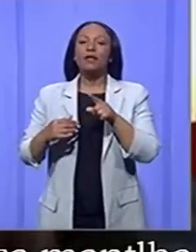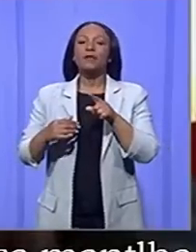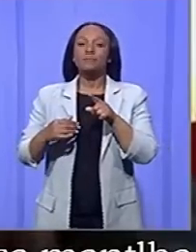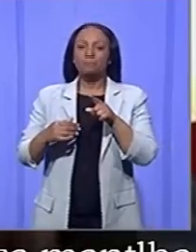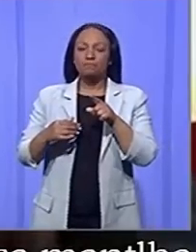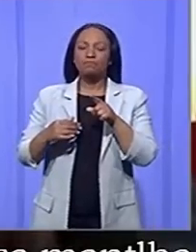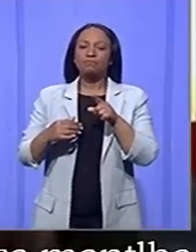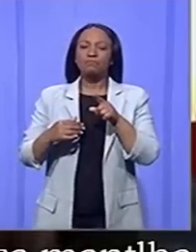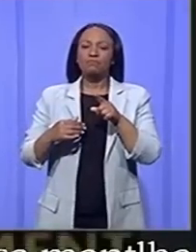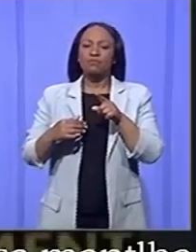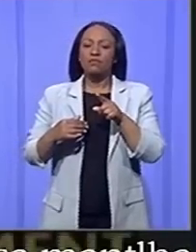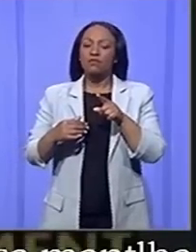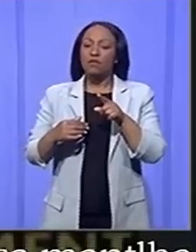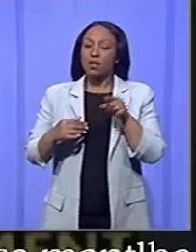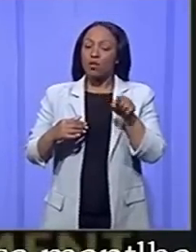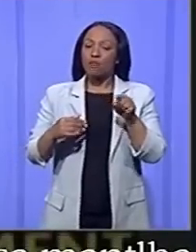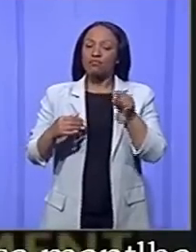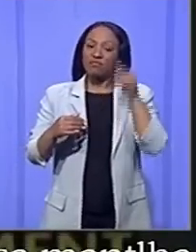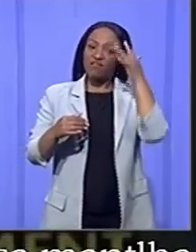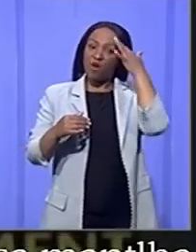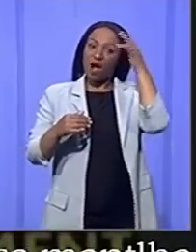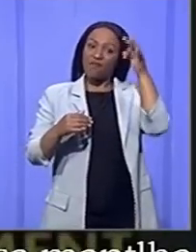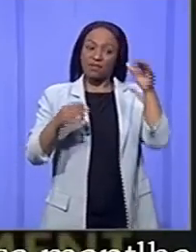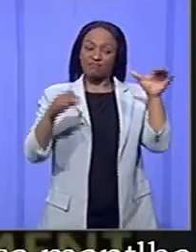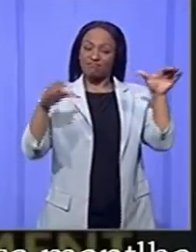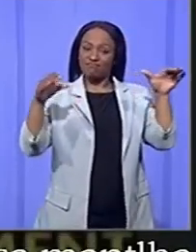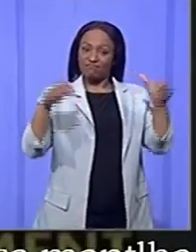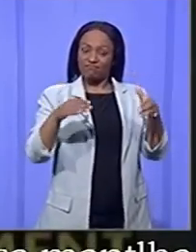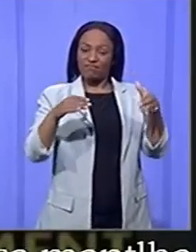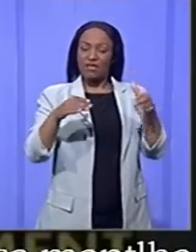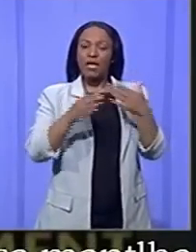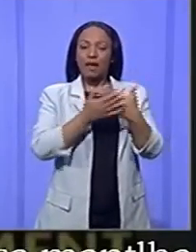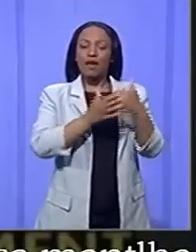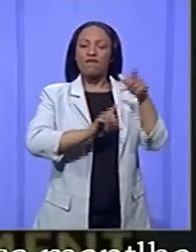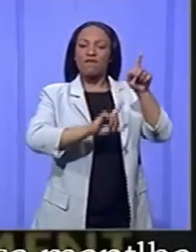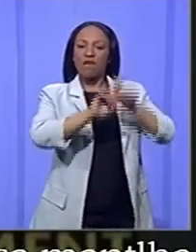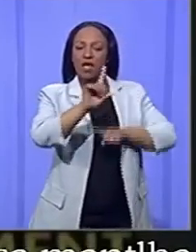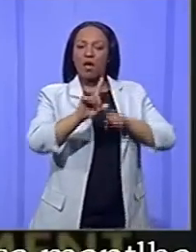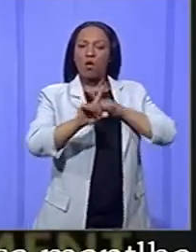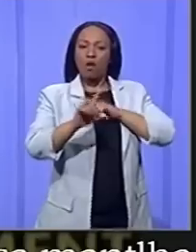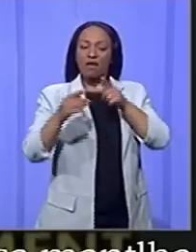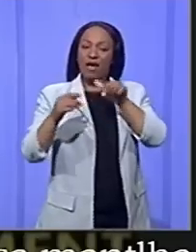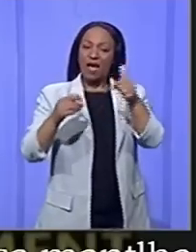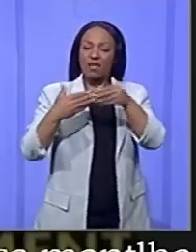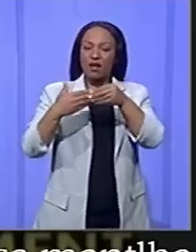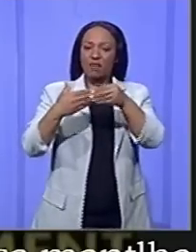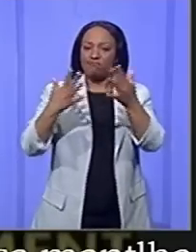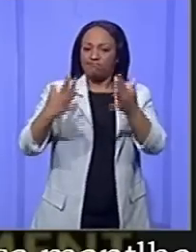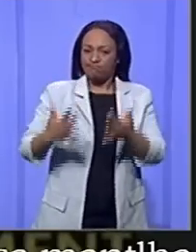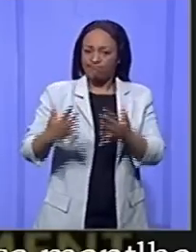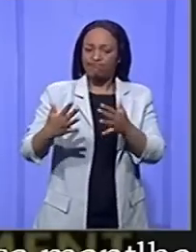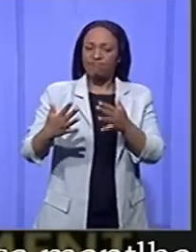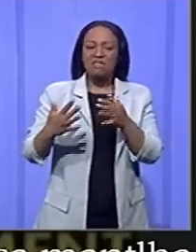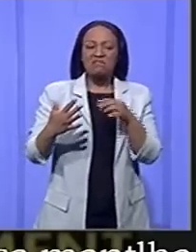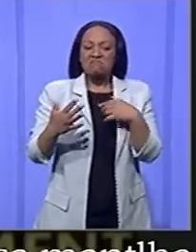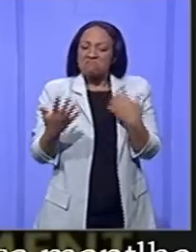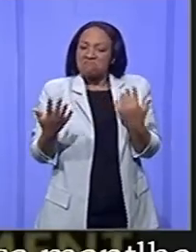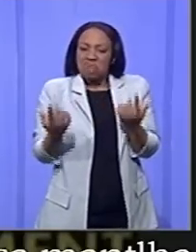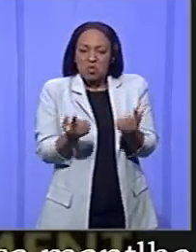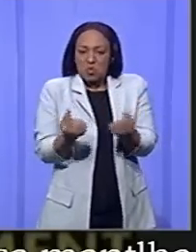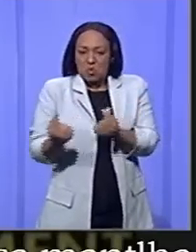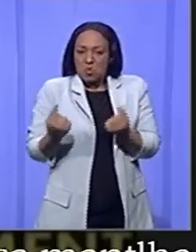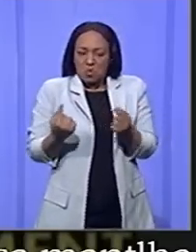ya puso ena ya kopanelo ke ha e le hore ho na le baeteledipele ba ile hore mohlomong ba etsa dintho